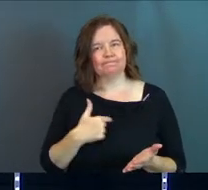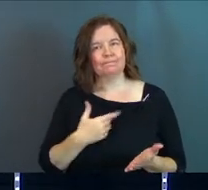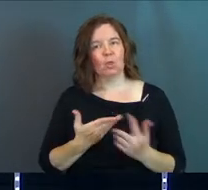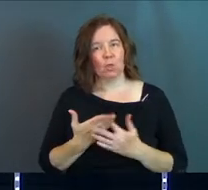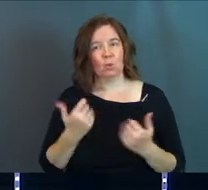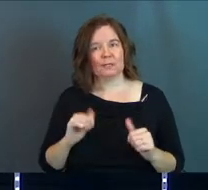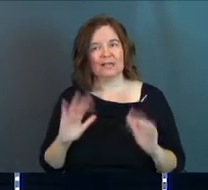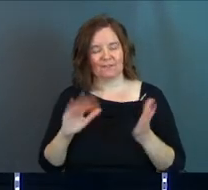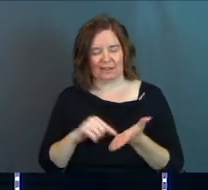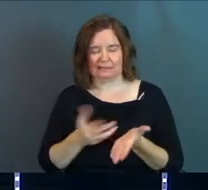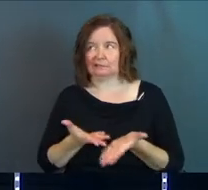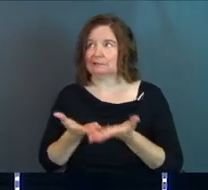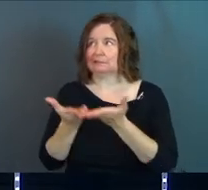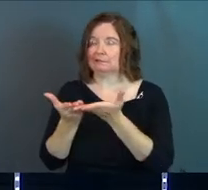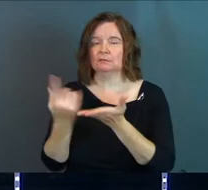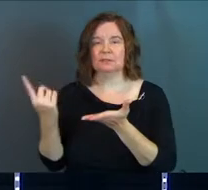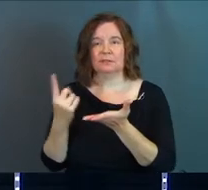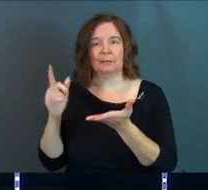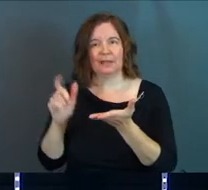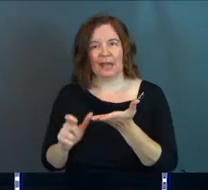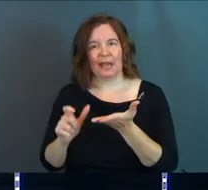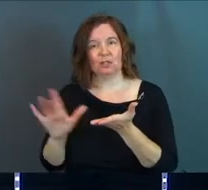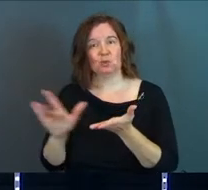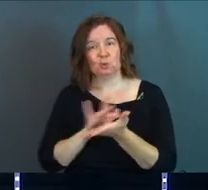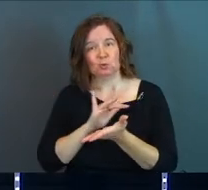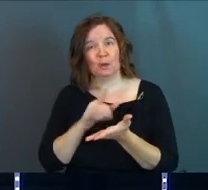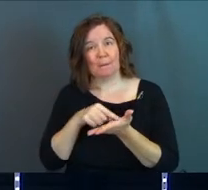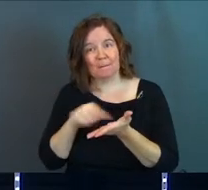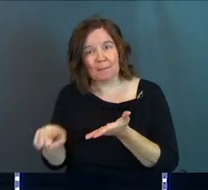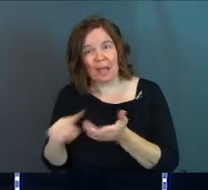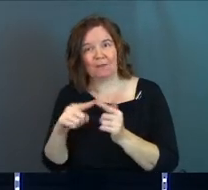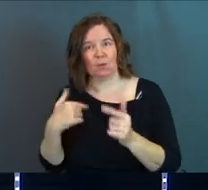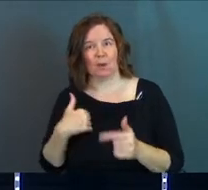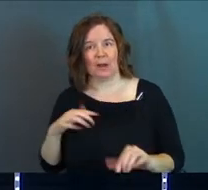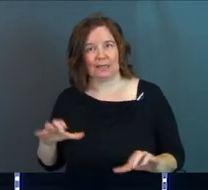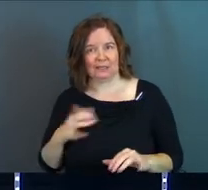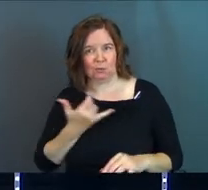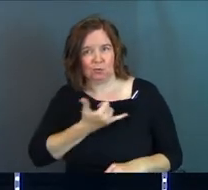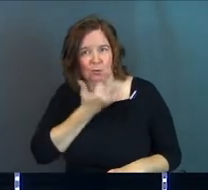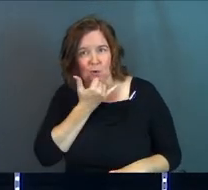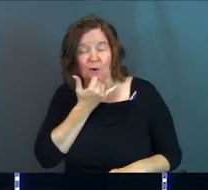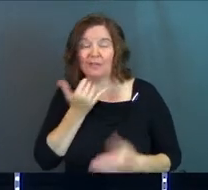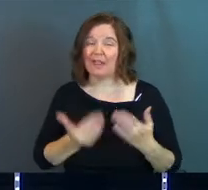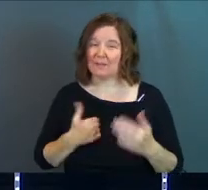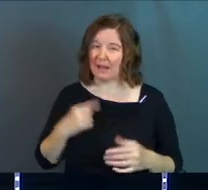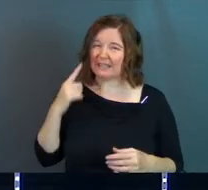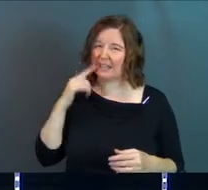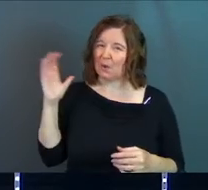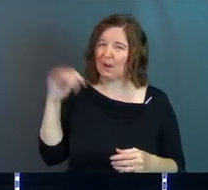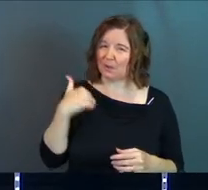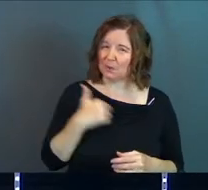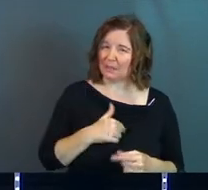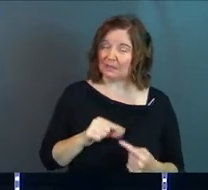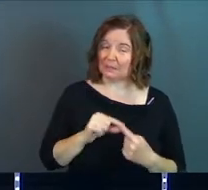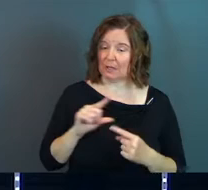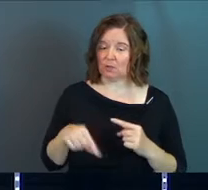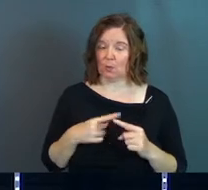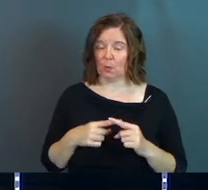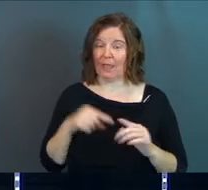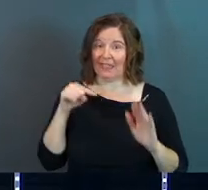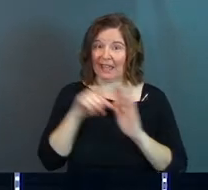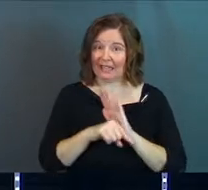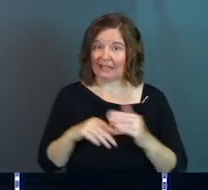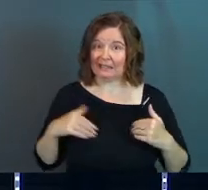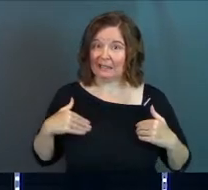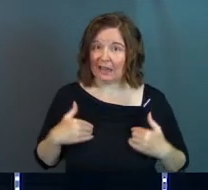through a sacrifice, something has to pay for what I did wrong. Again, that might sound odd to us, especially when they